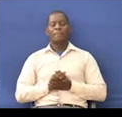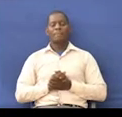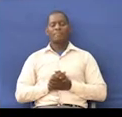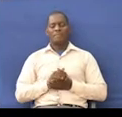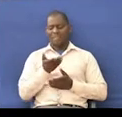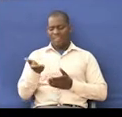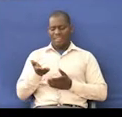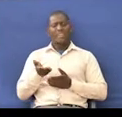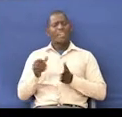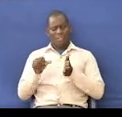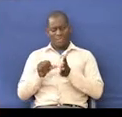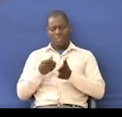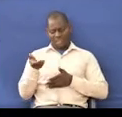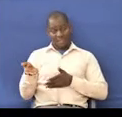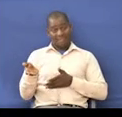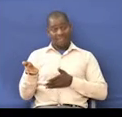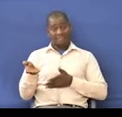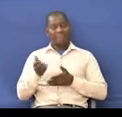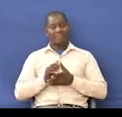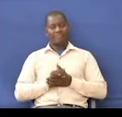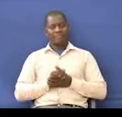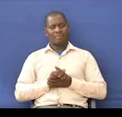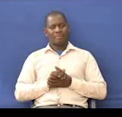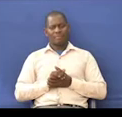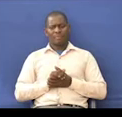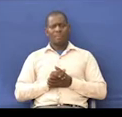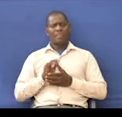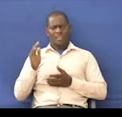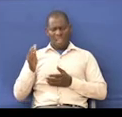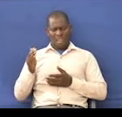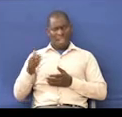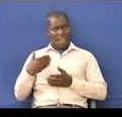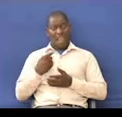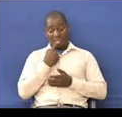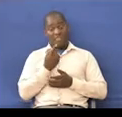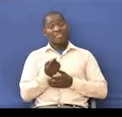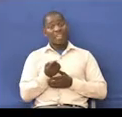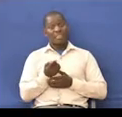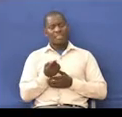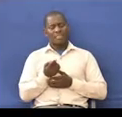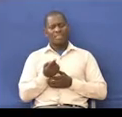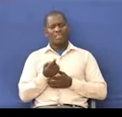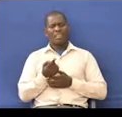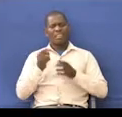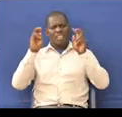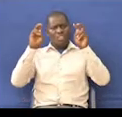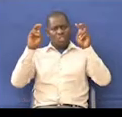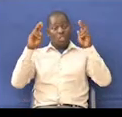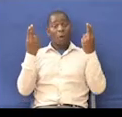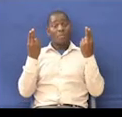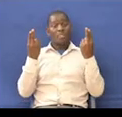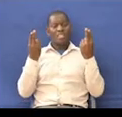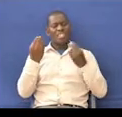Dear students, as I have said, this topic is very useful into